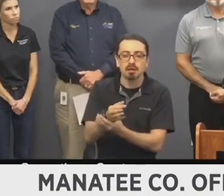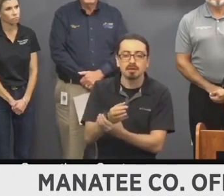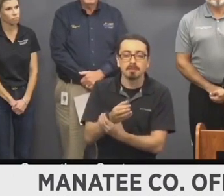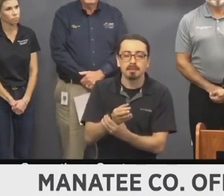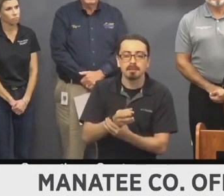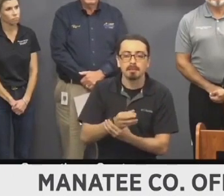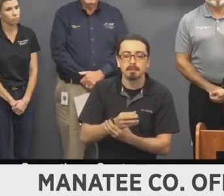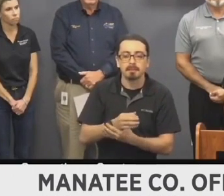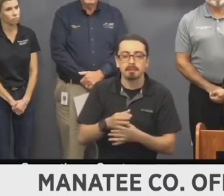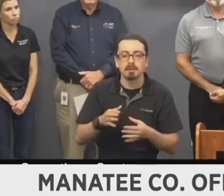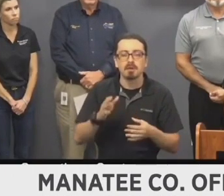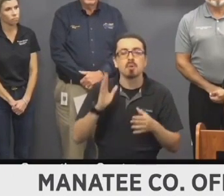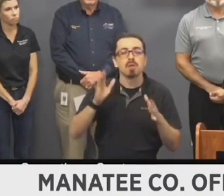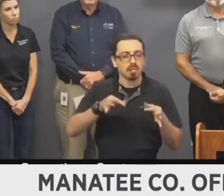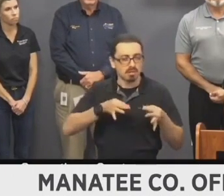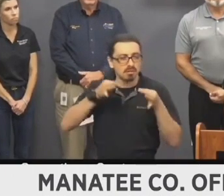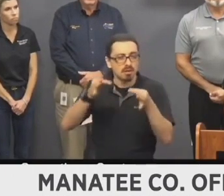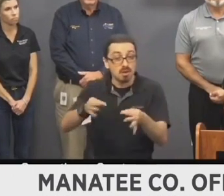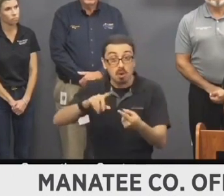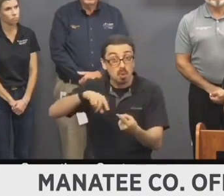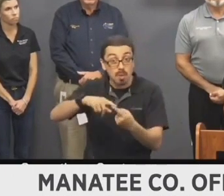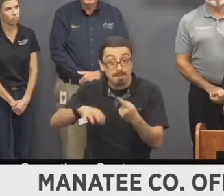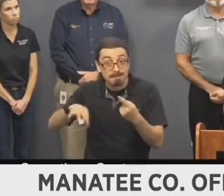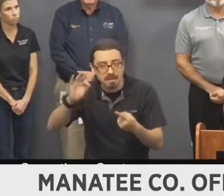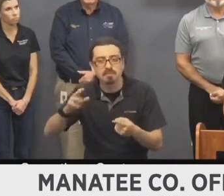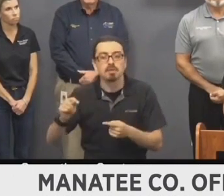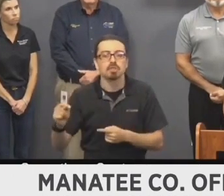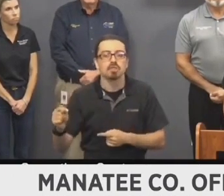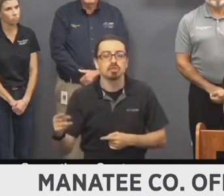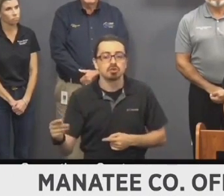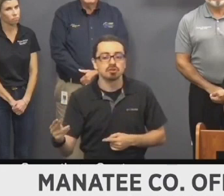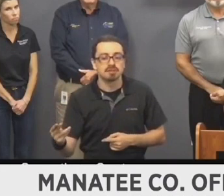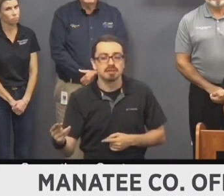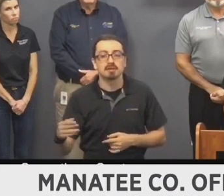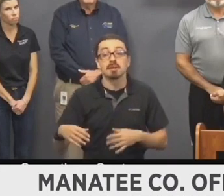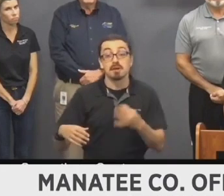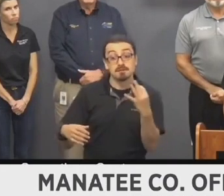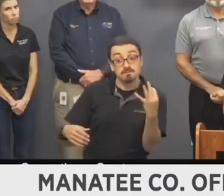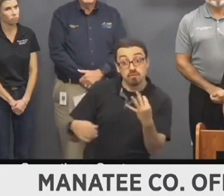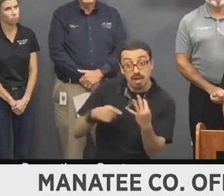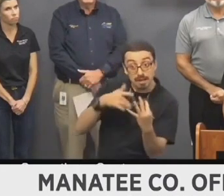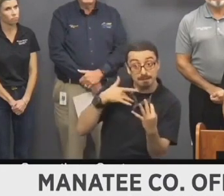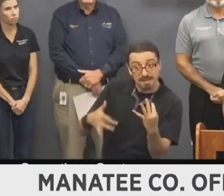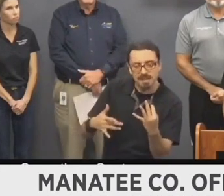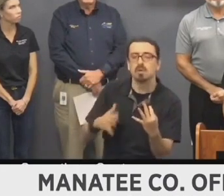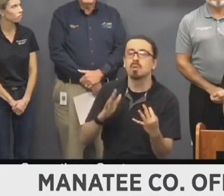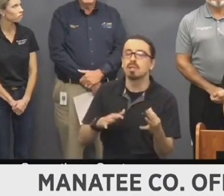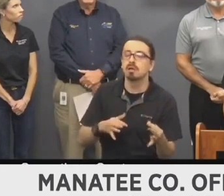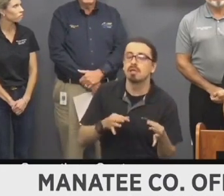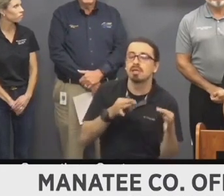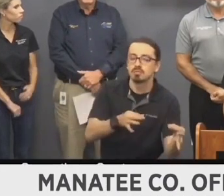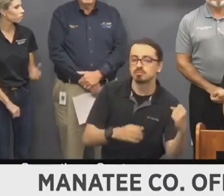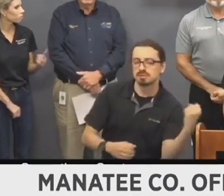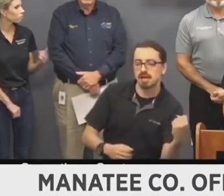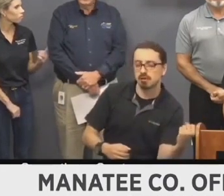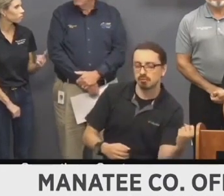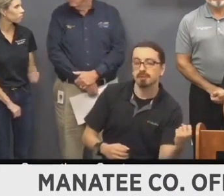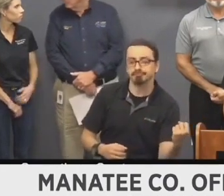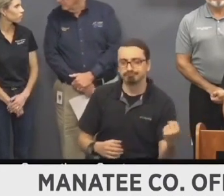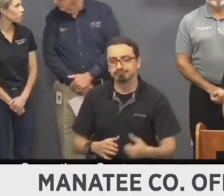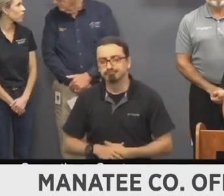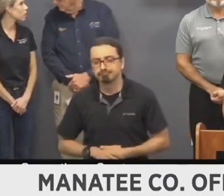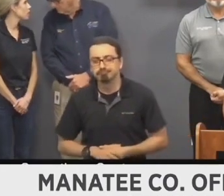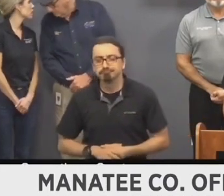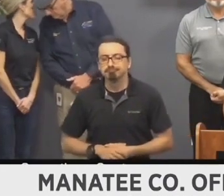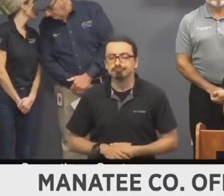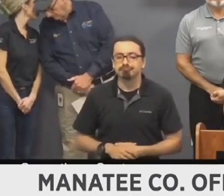on Friday. Friday's trash pickup will be on Saturday. You can also go to our website to check for all of those updates. With